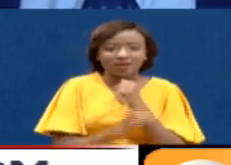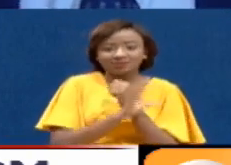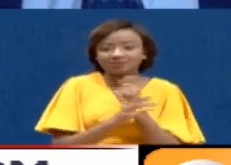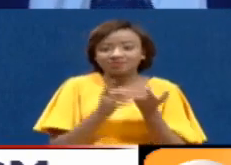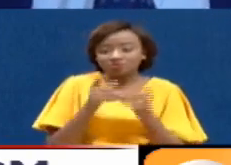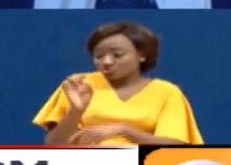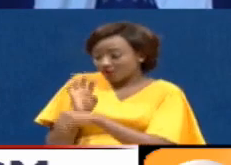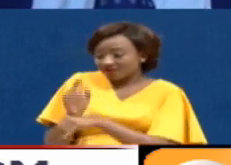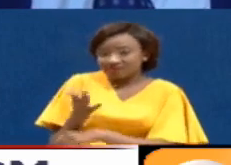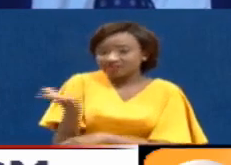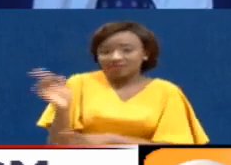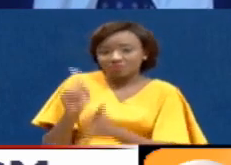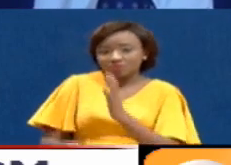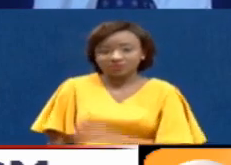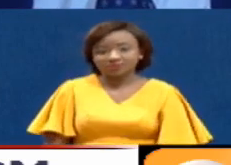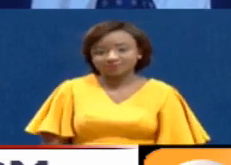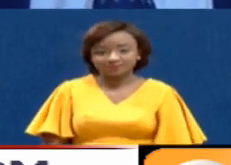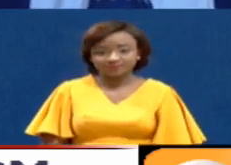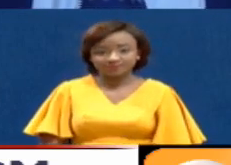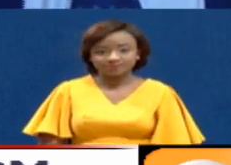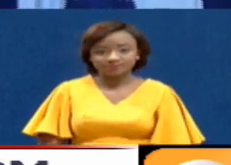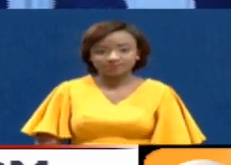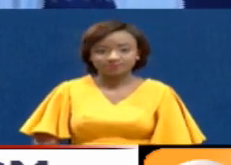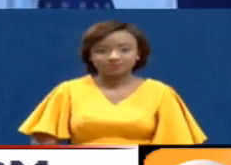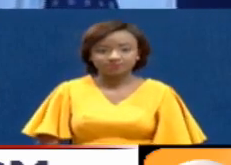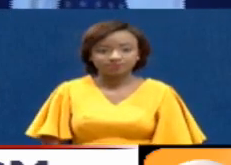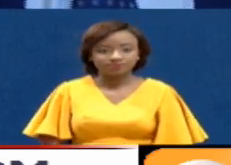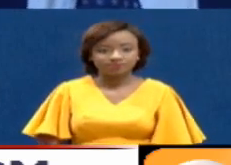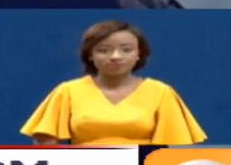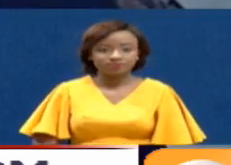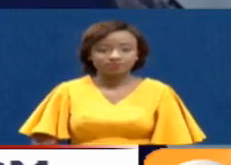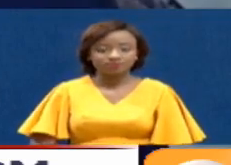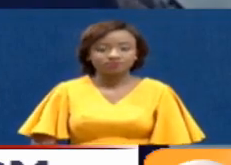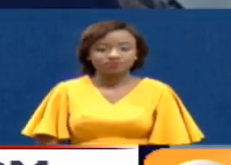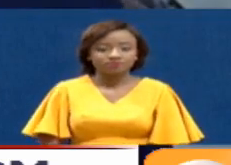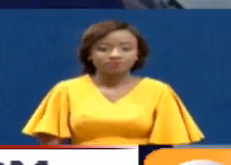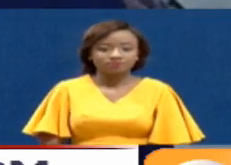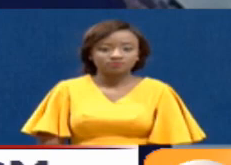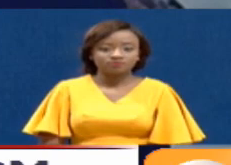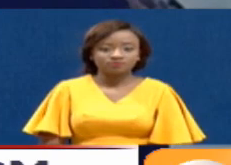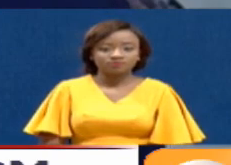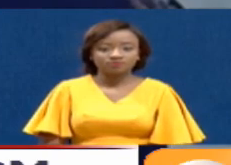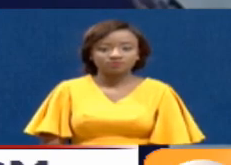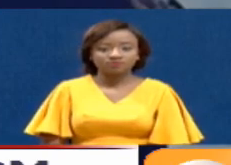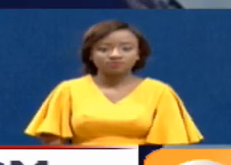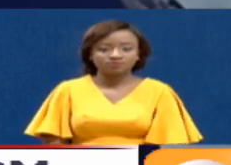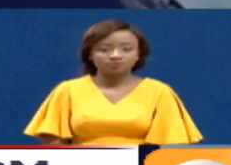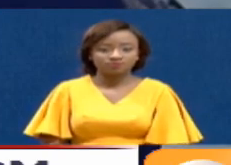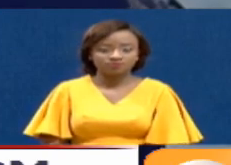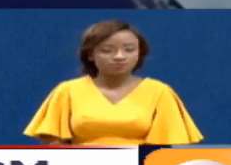What advice would you have for the board? No. My position is this, that we can ask for